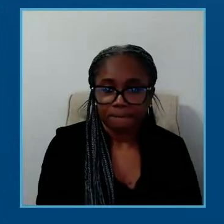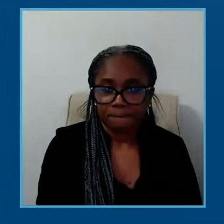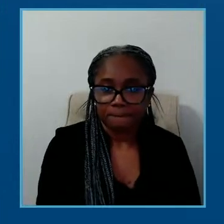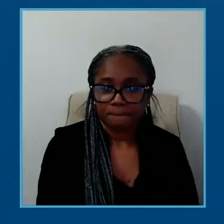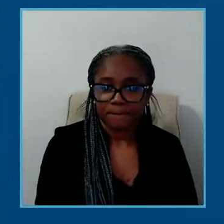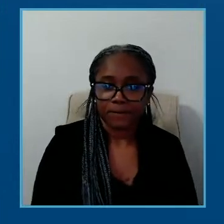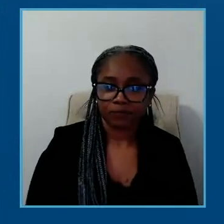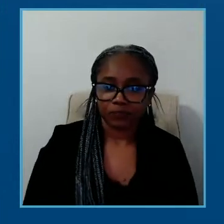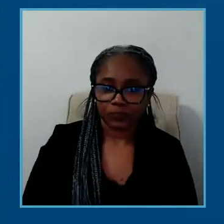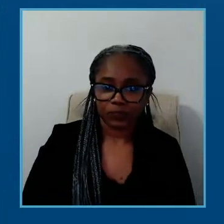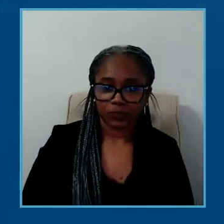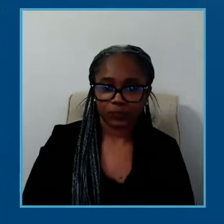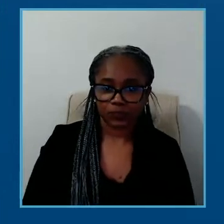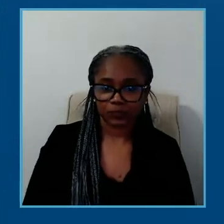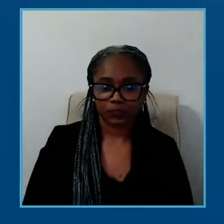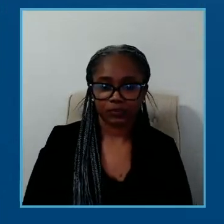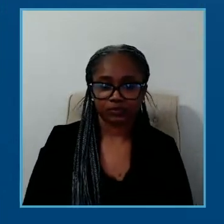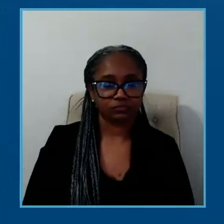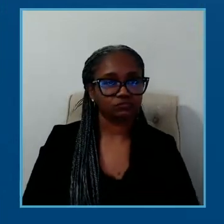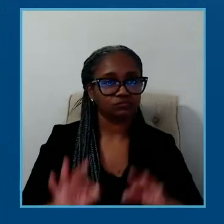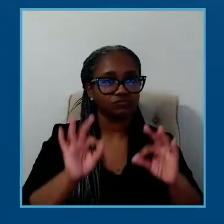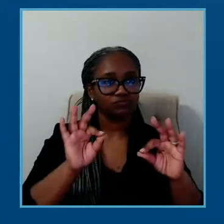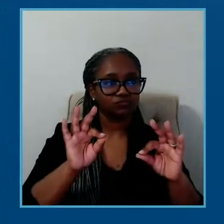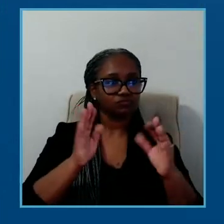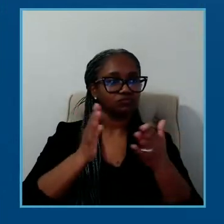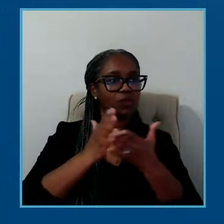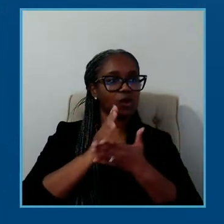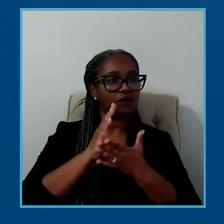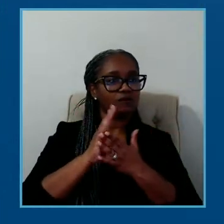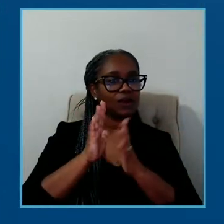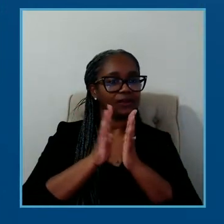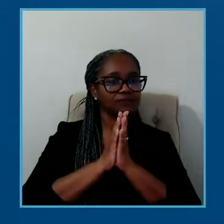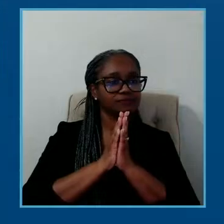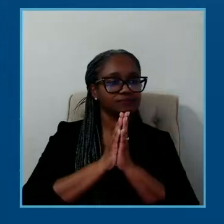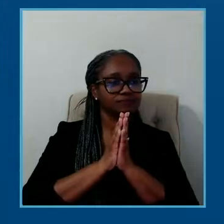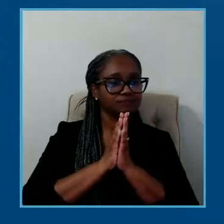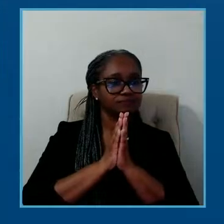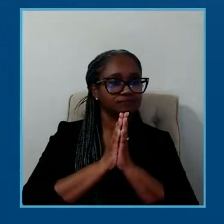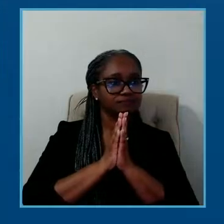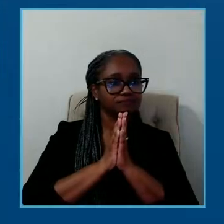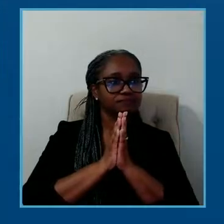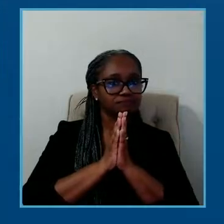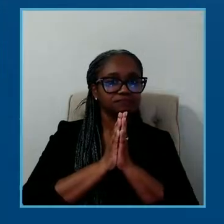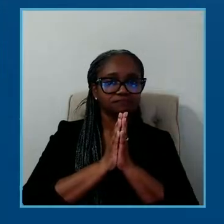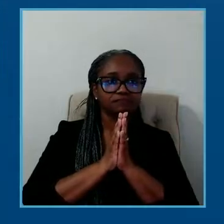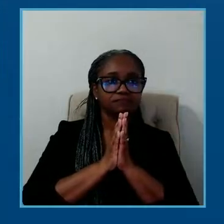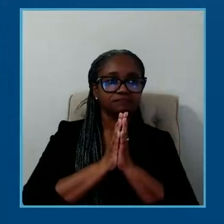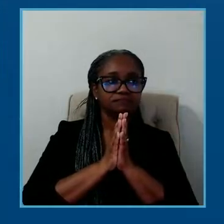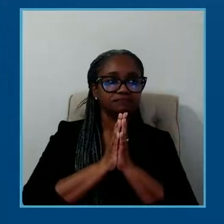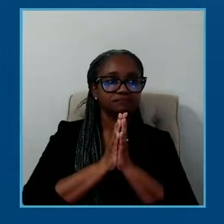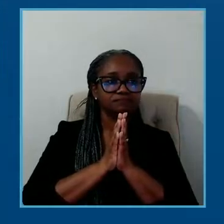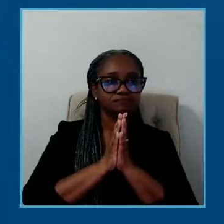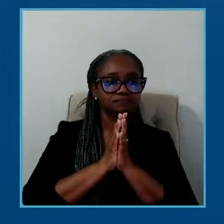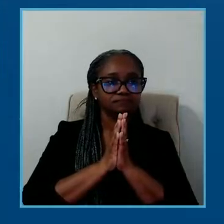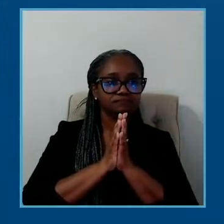All right, then I think we're going to be in the position to move to a roll call vote.